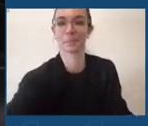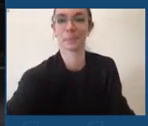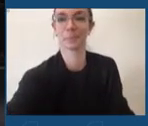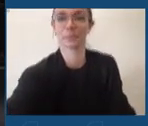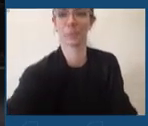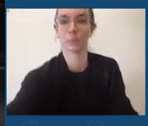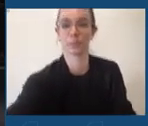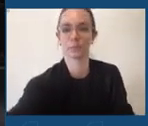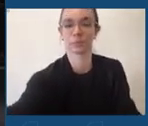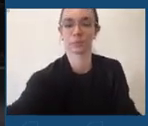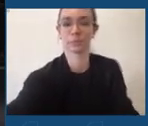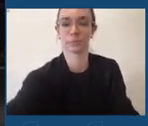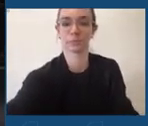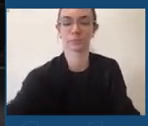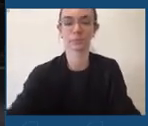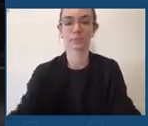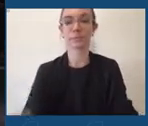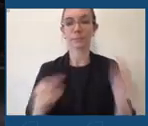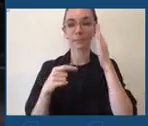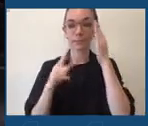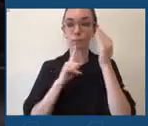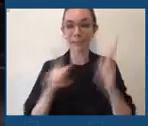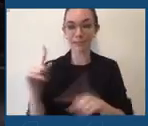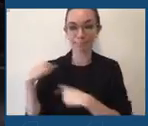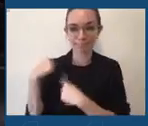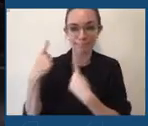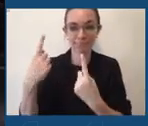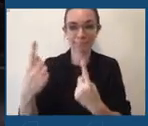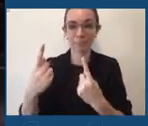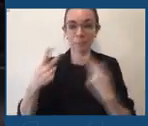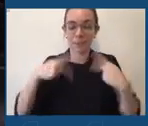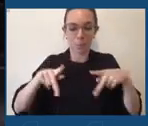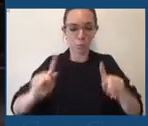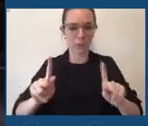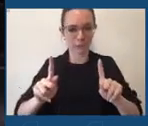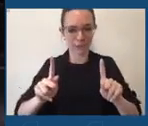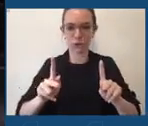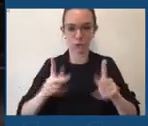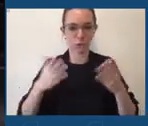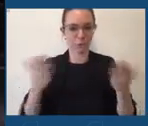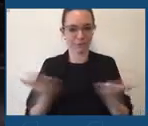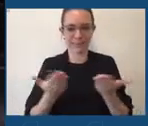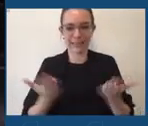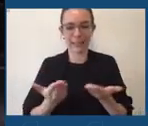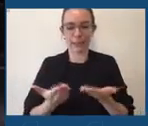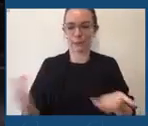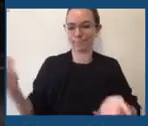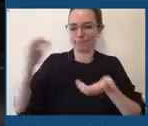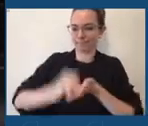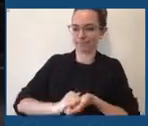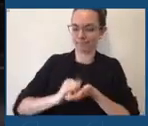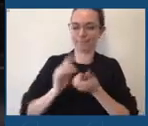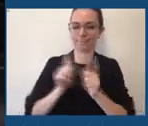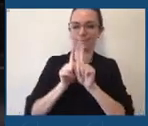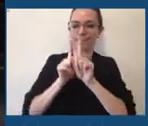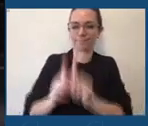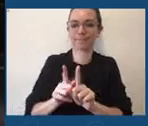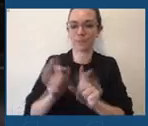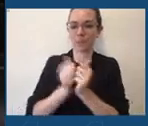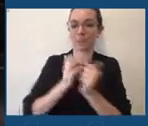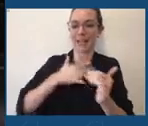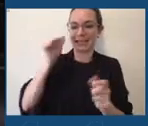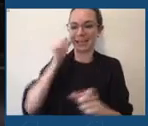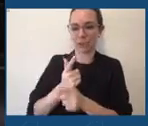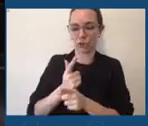And it has been the privilege of a lifetime to stand shoulder to shoulder once again with my sister of 50 years and